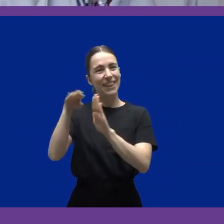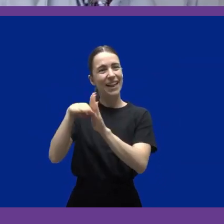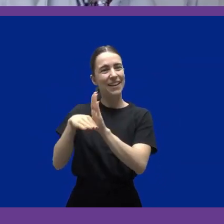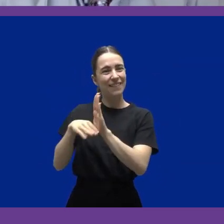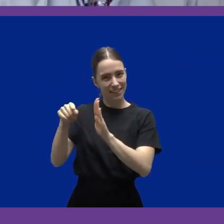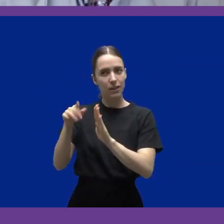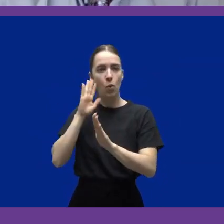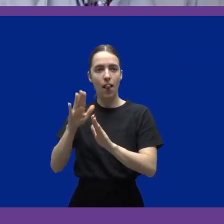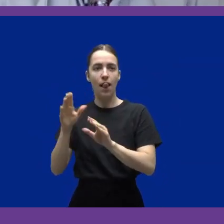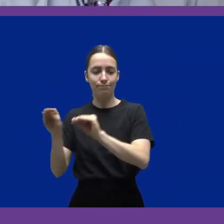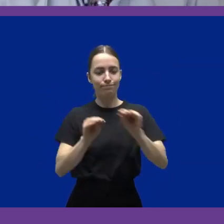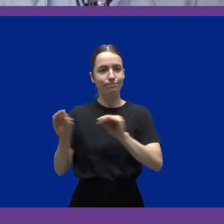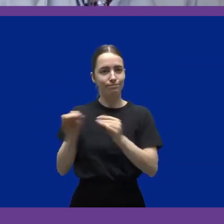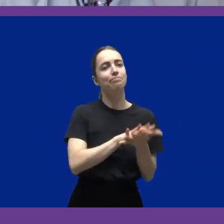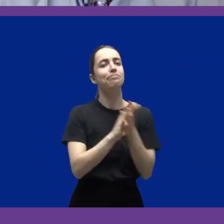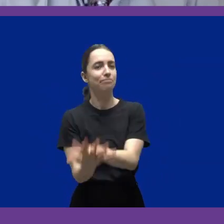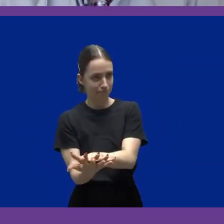slide.